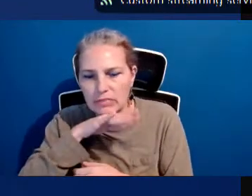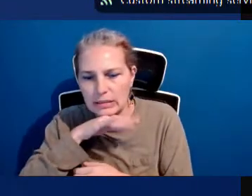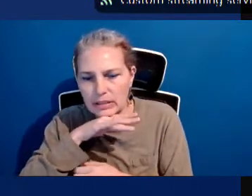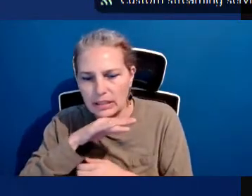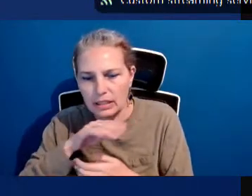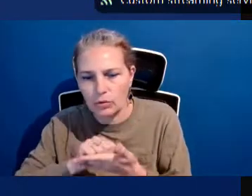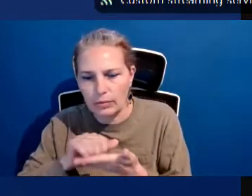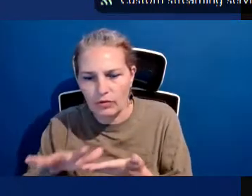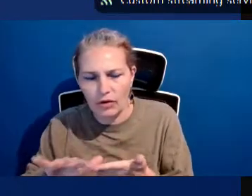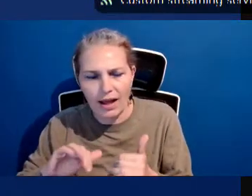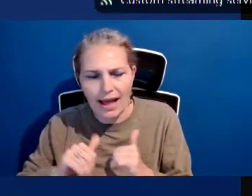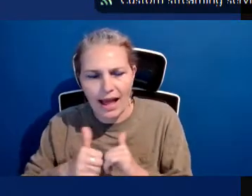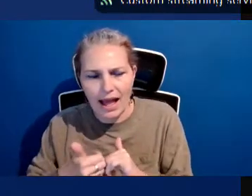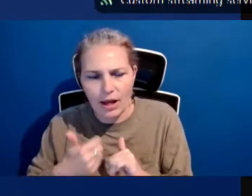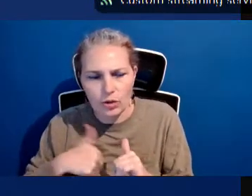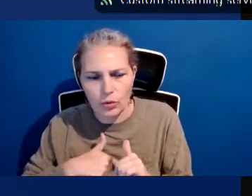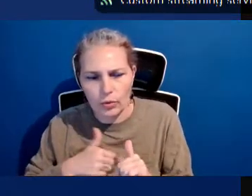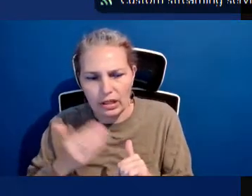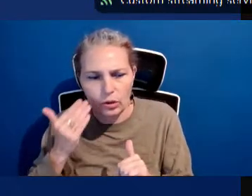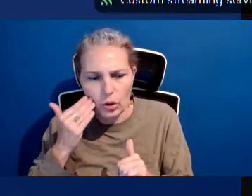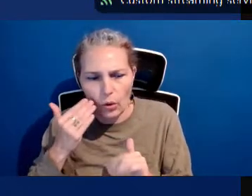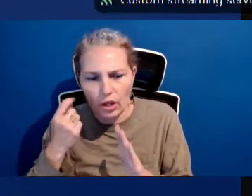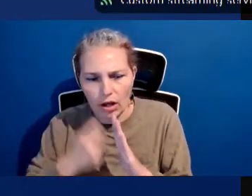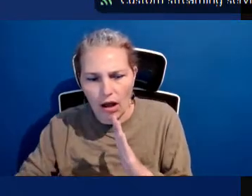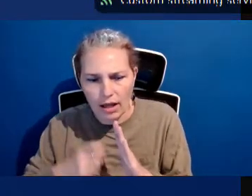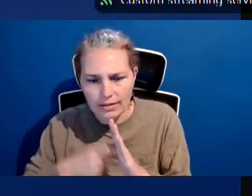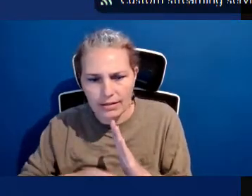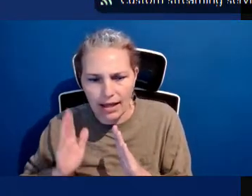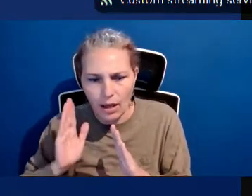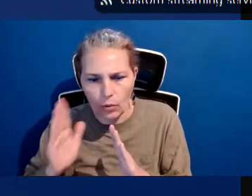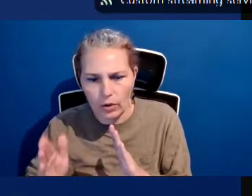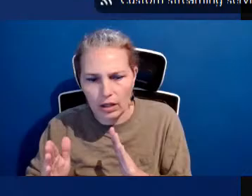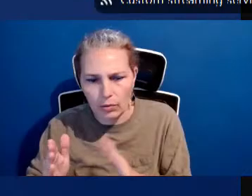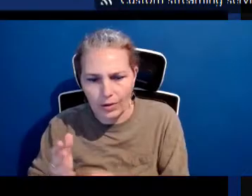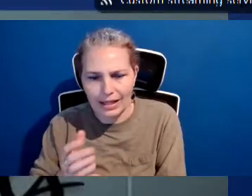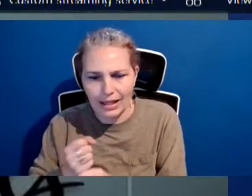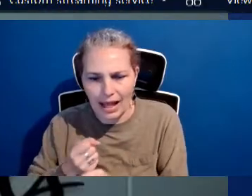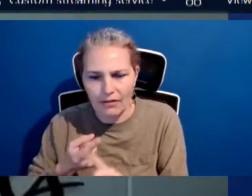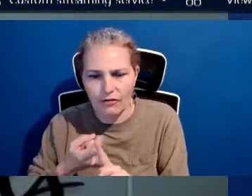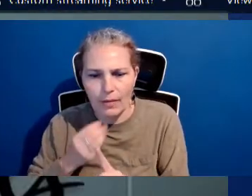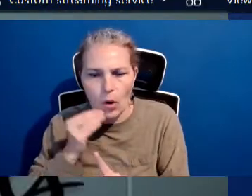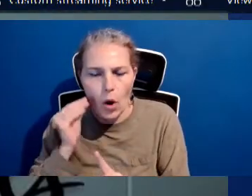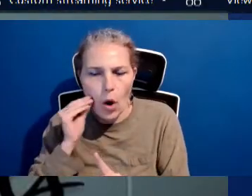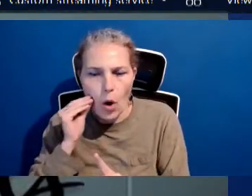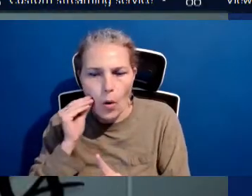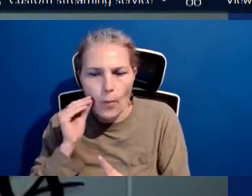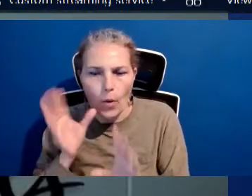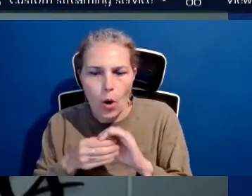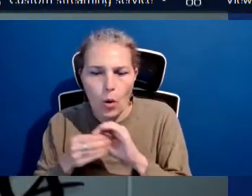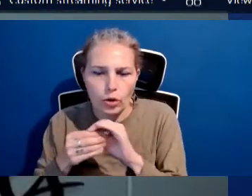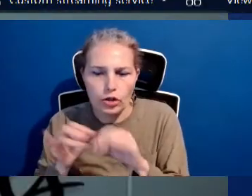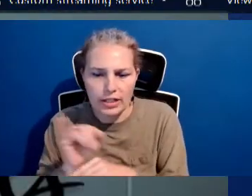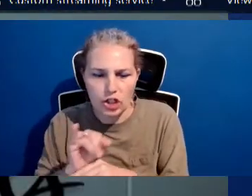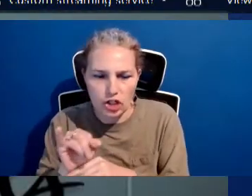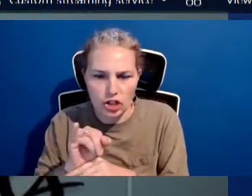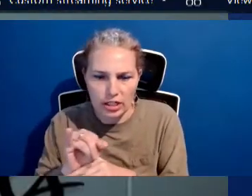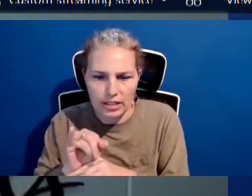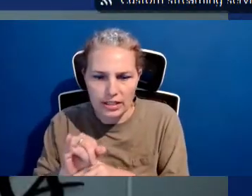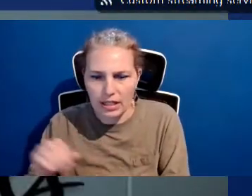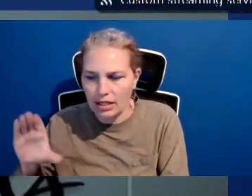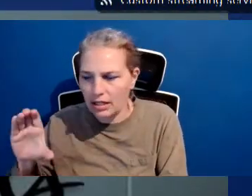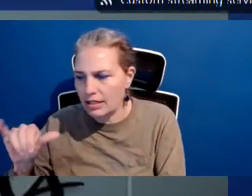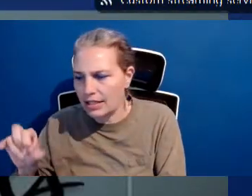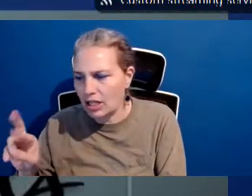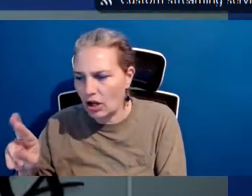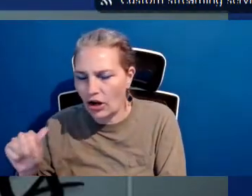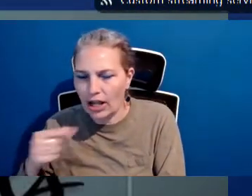will be recovering from homeowners insurance? Great, I'll take a first stab at that one. And the Army Corps will be providing the county